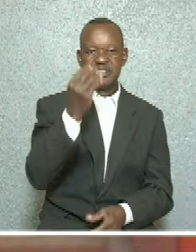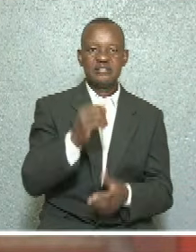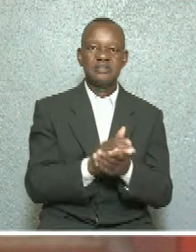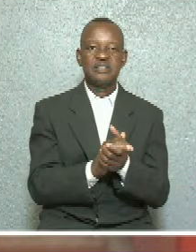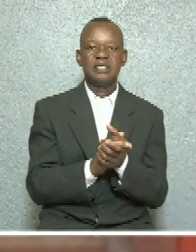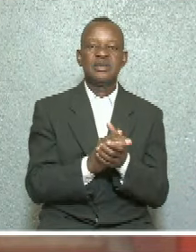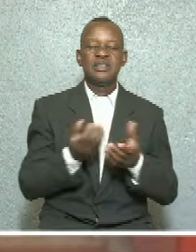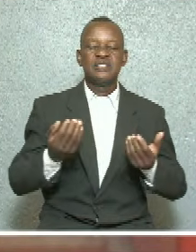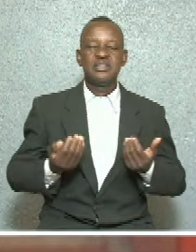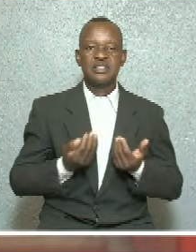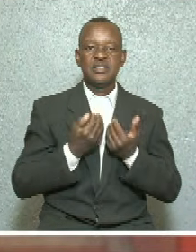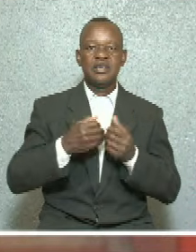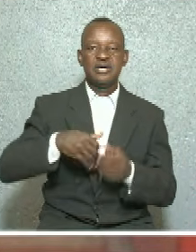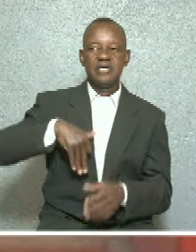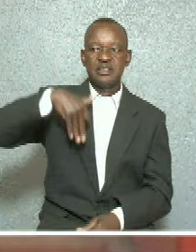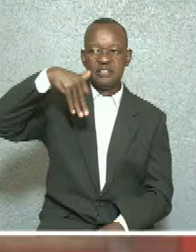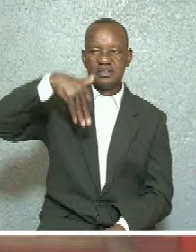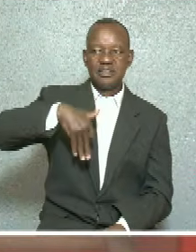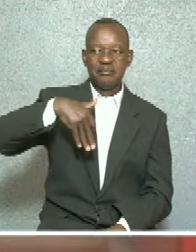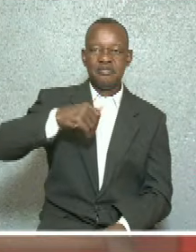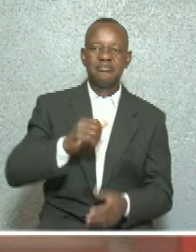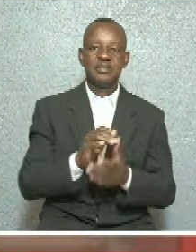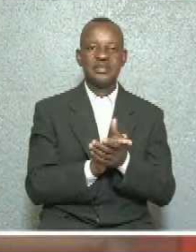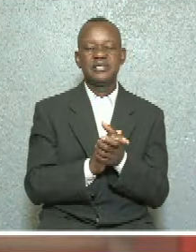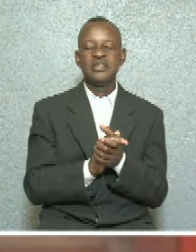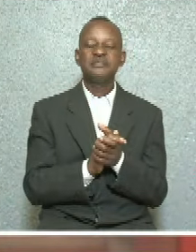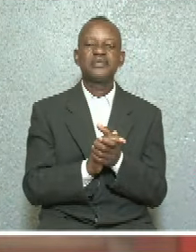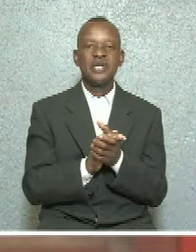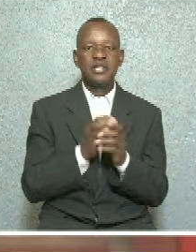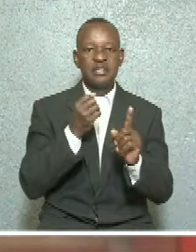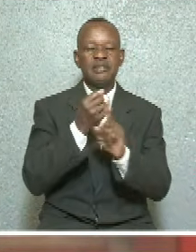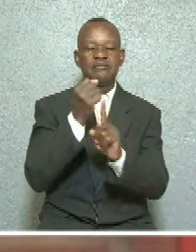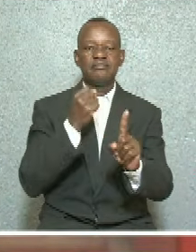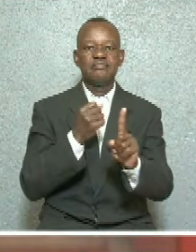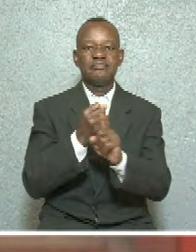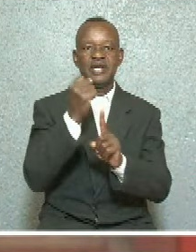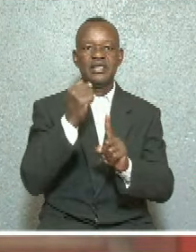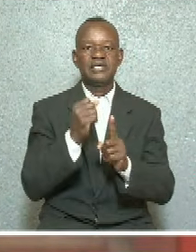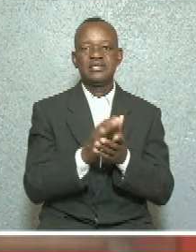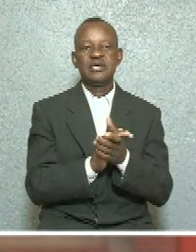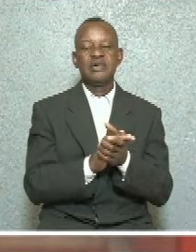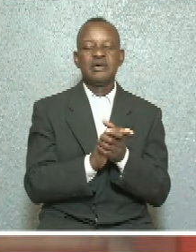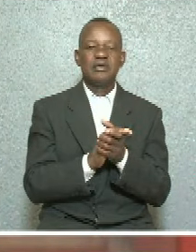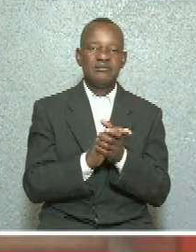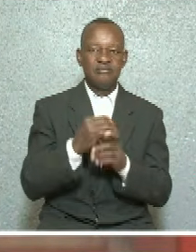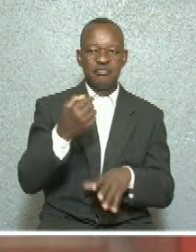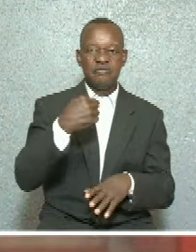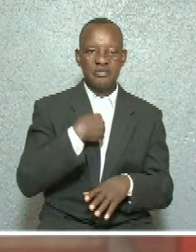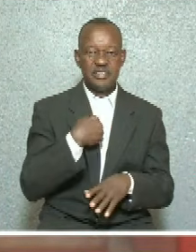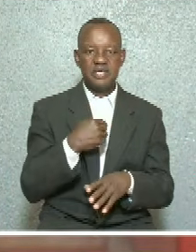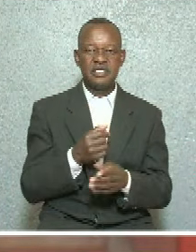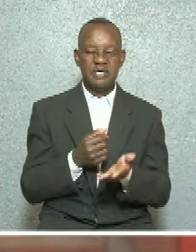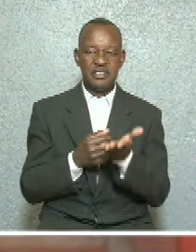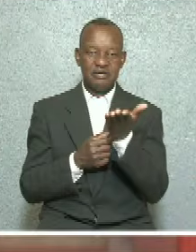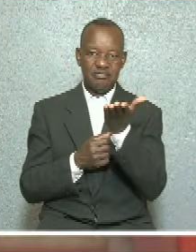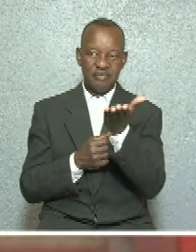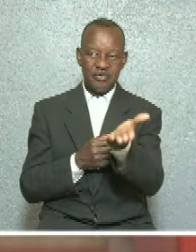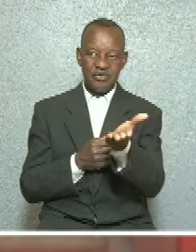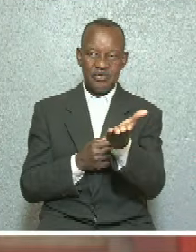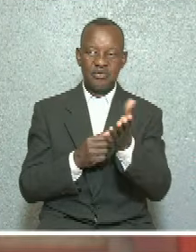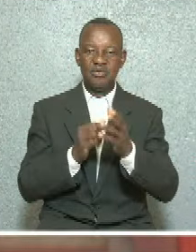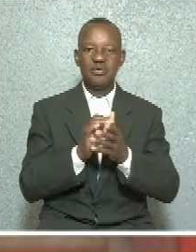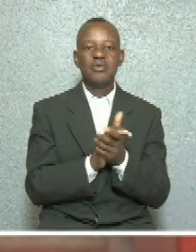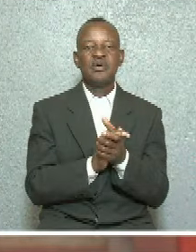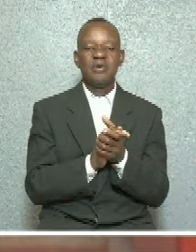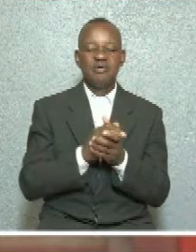this country, was for me and you, the generation born after independence, to take charge of our country, for